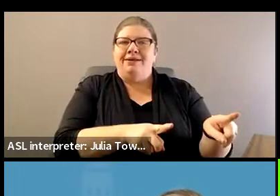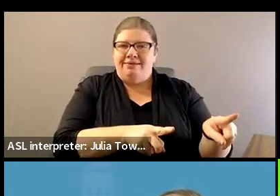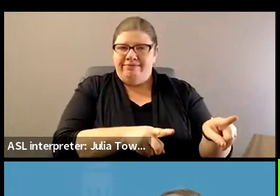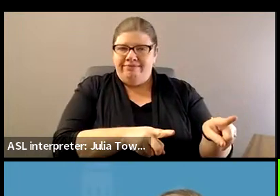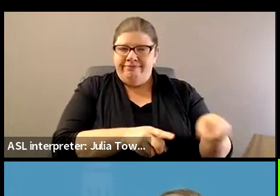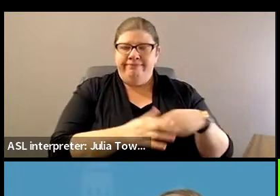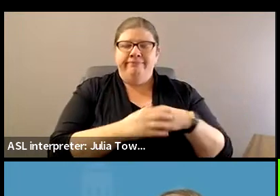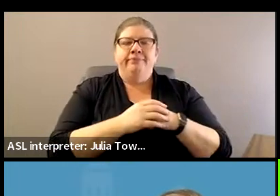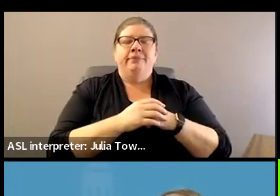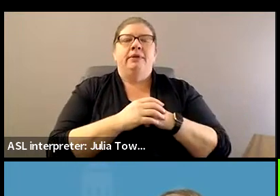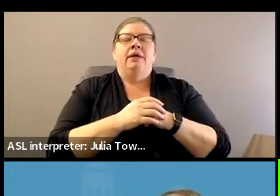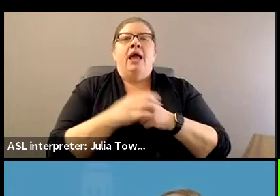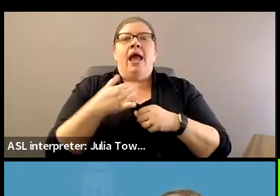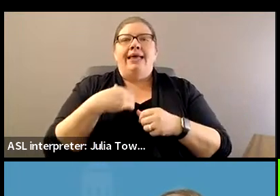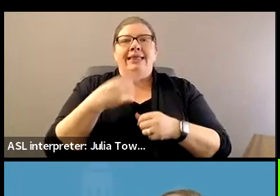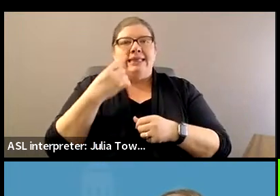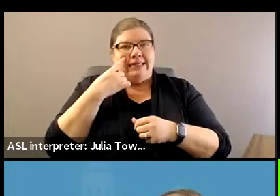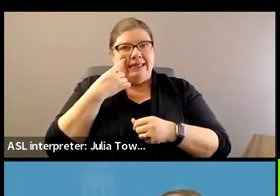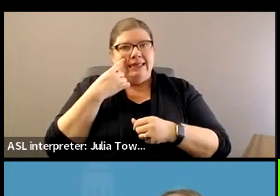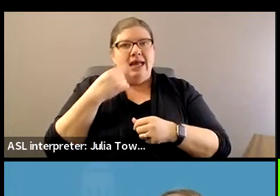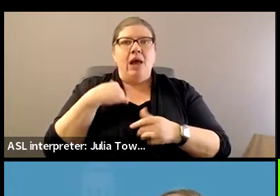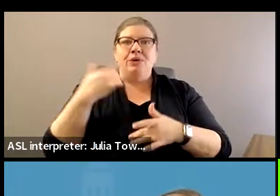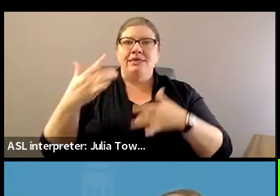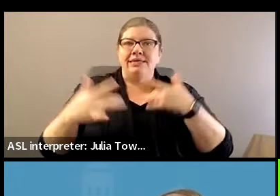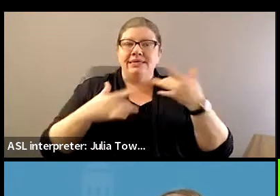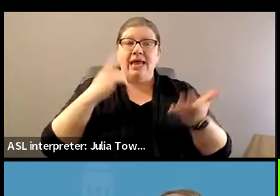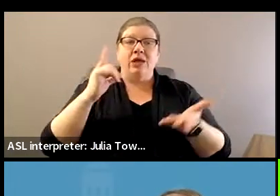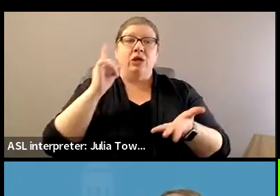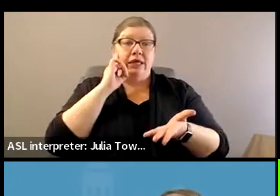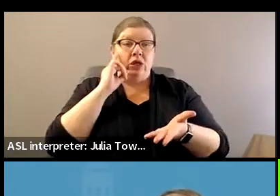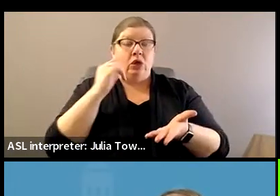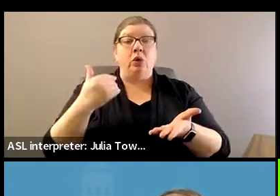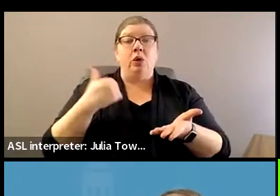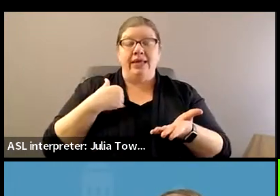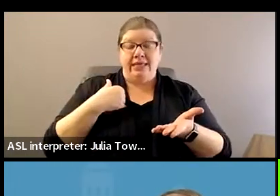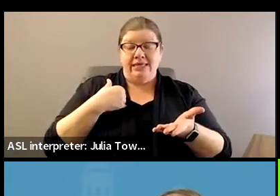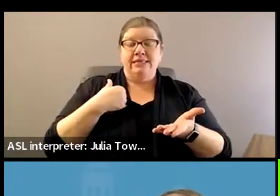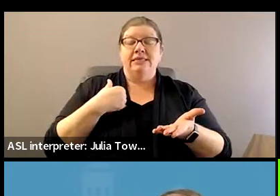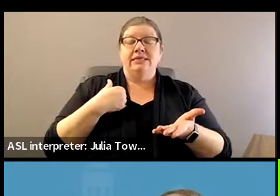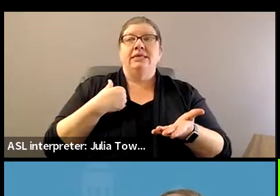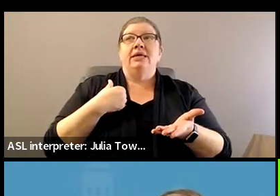I think I was excited to hear that there is a